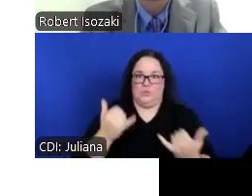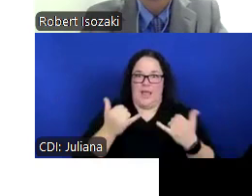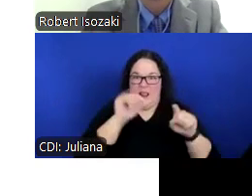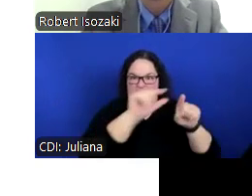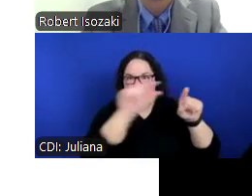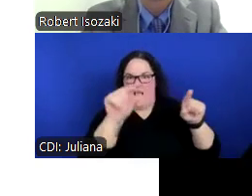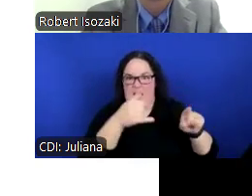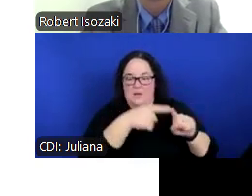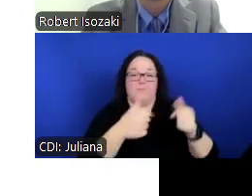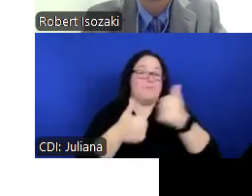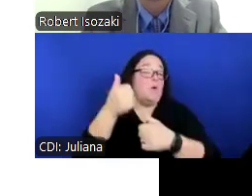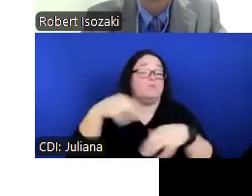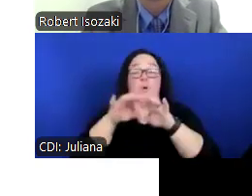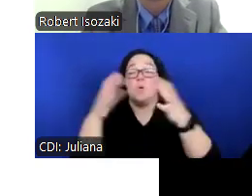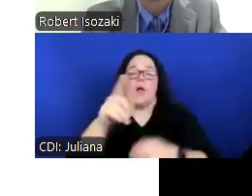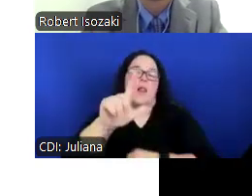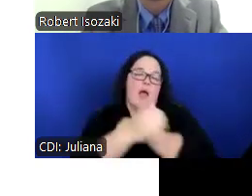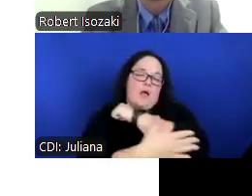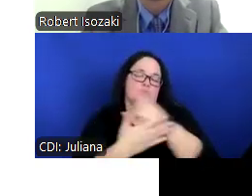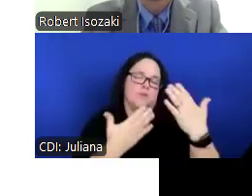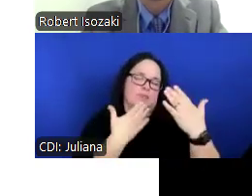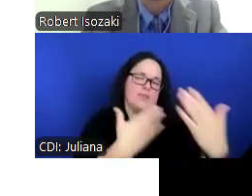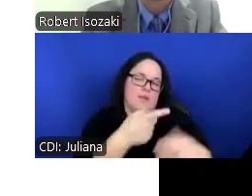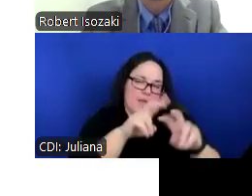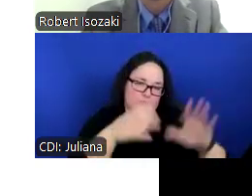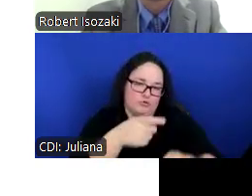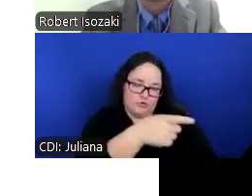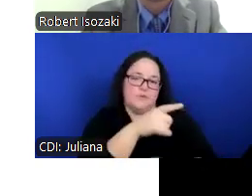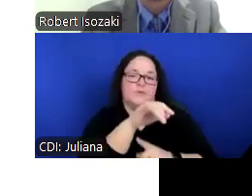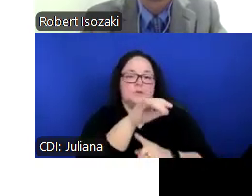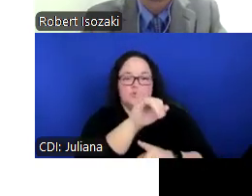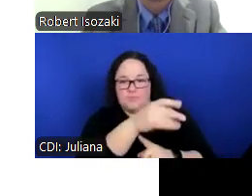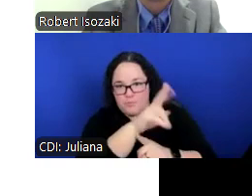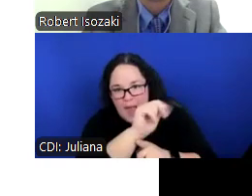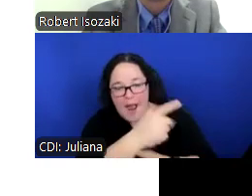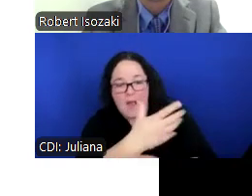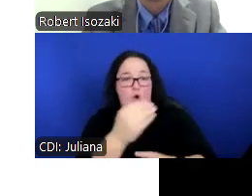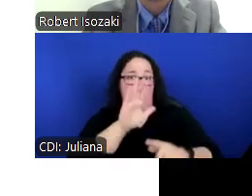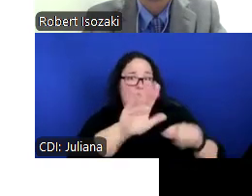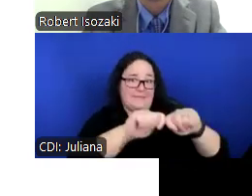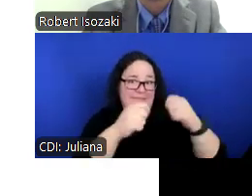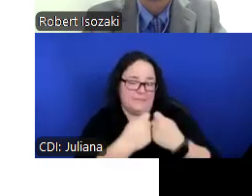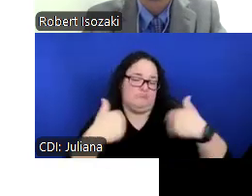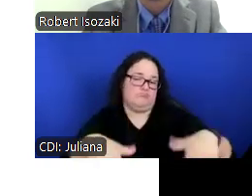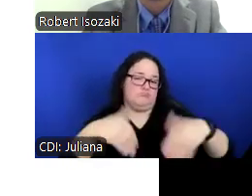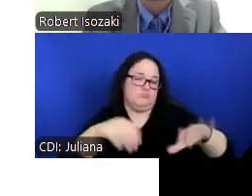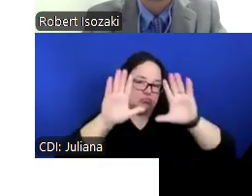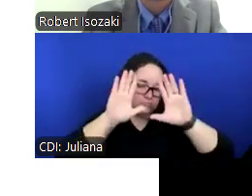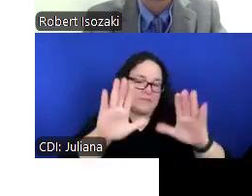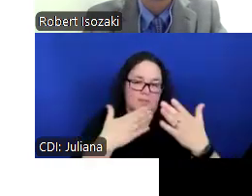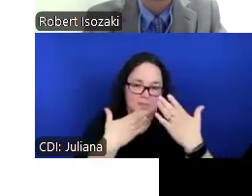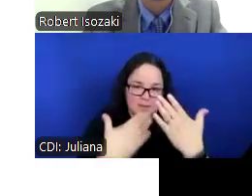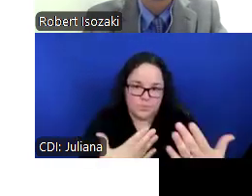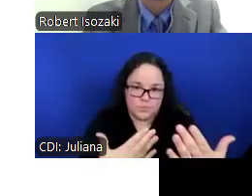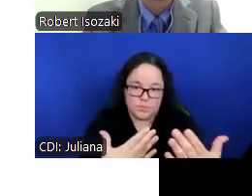Mr. Prang, for being here. I really appreciate it. And to your team, you have been wonderful. If there is any feedback that folks want to